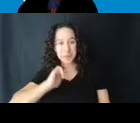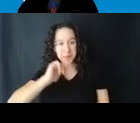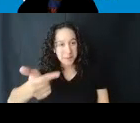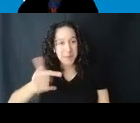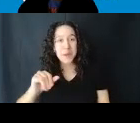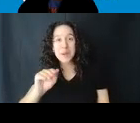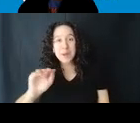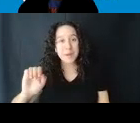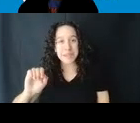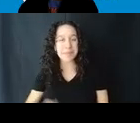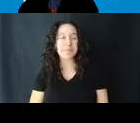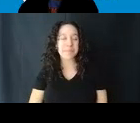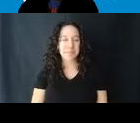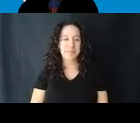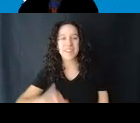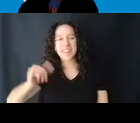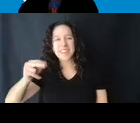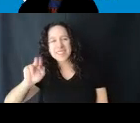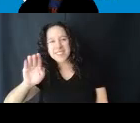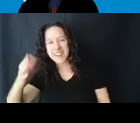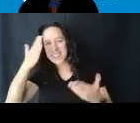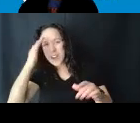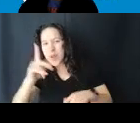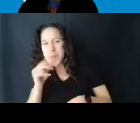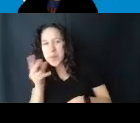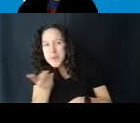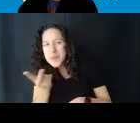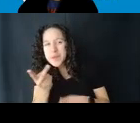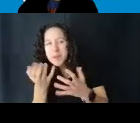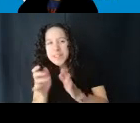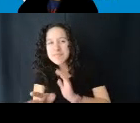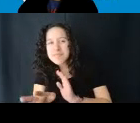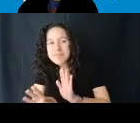to Jose and Janice. I'm not sure who wants to go first.